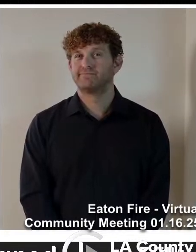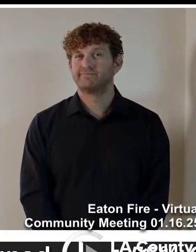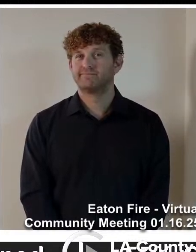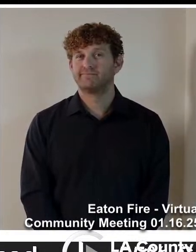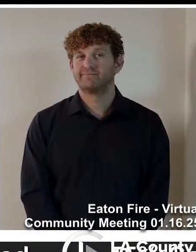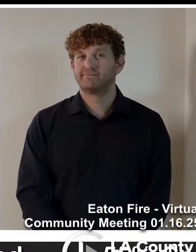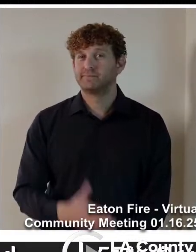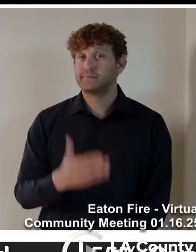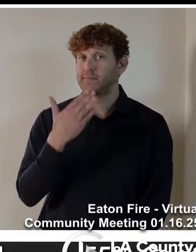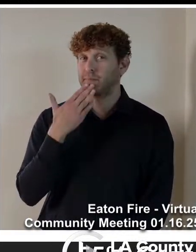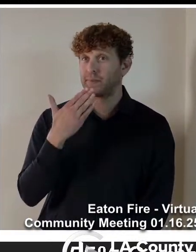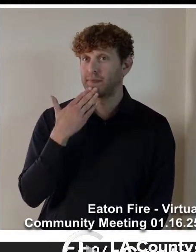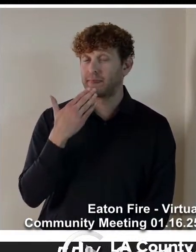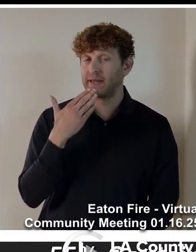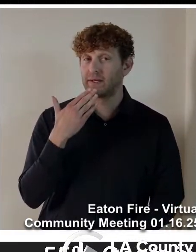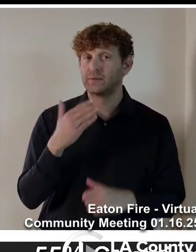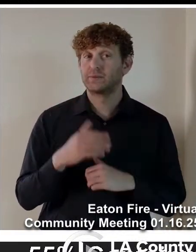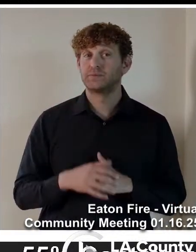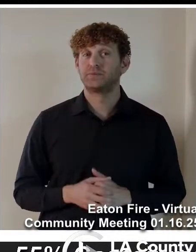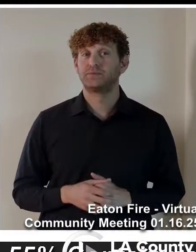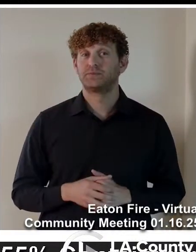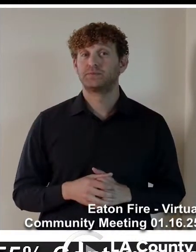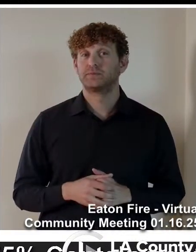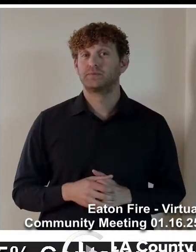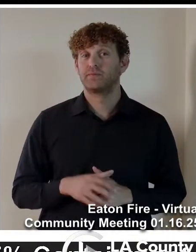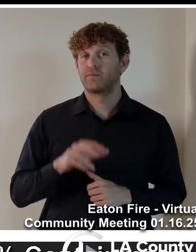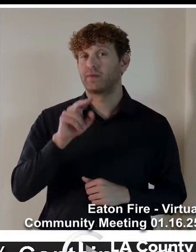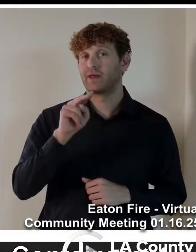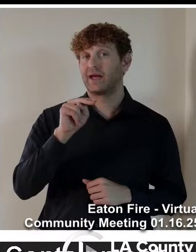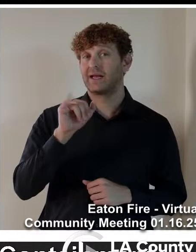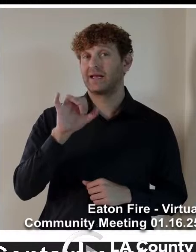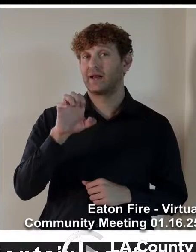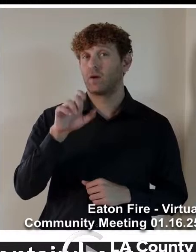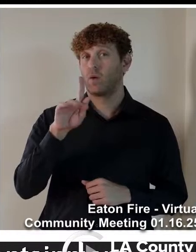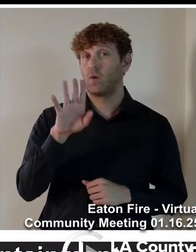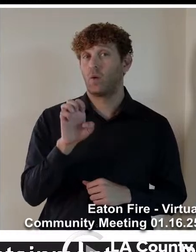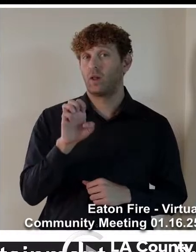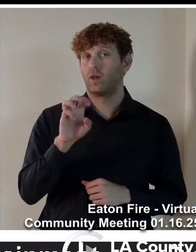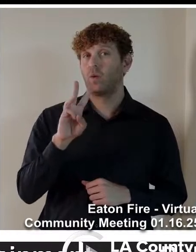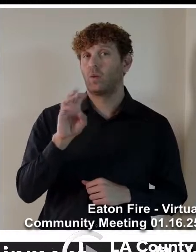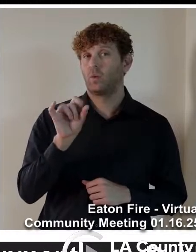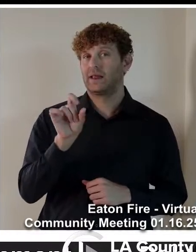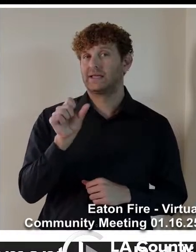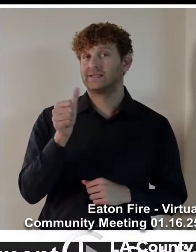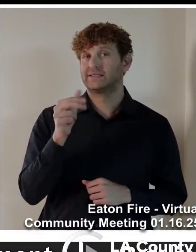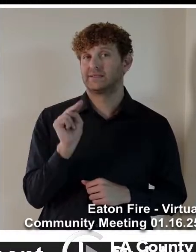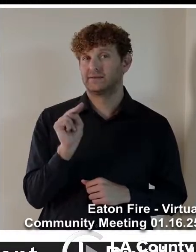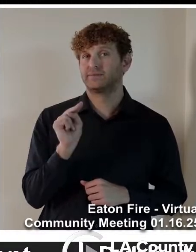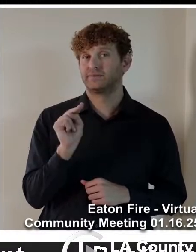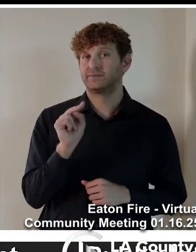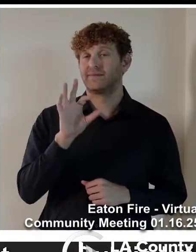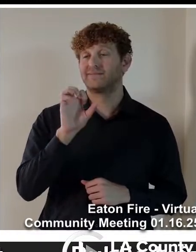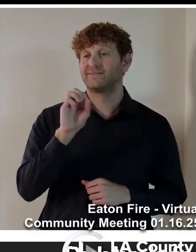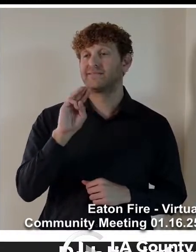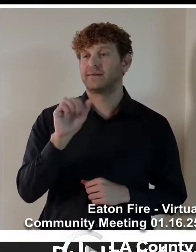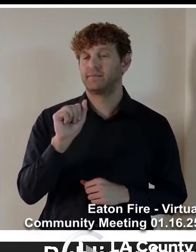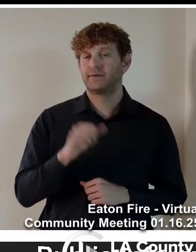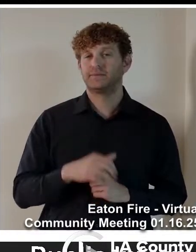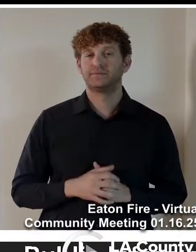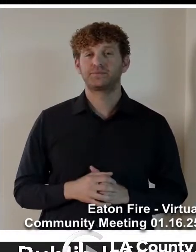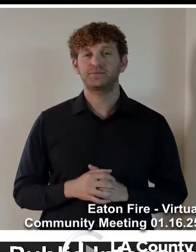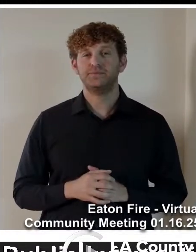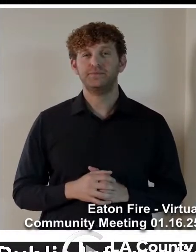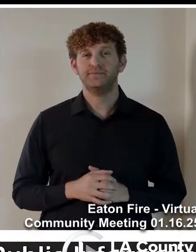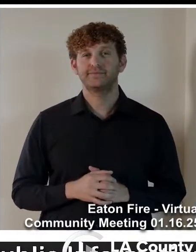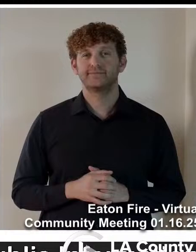Thank you. Next up, I'm going to bring back up Nicole Wilson with FEMA.